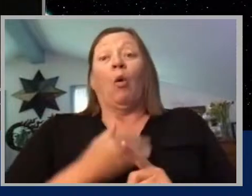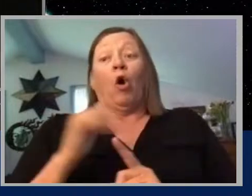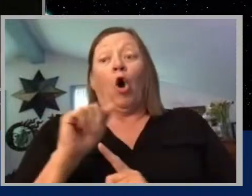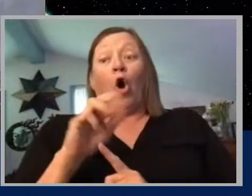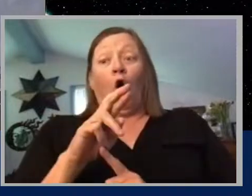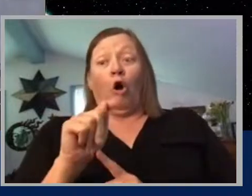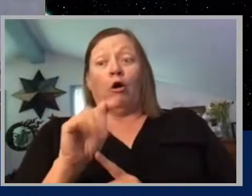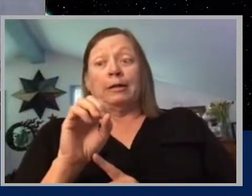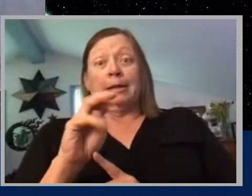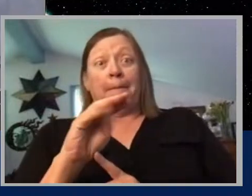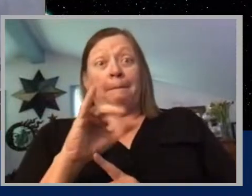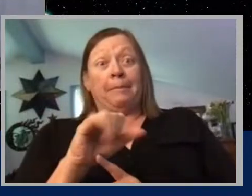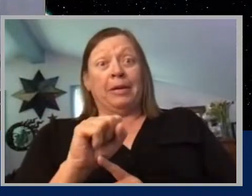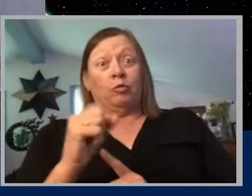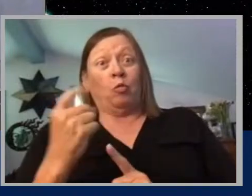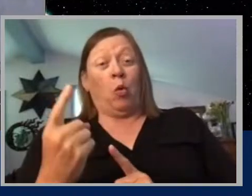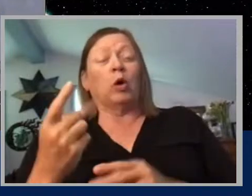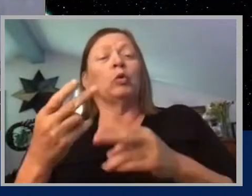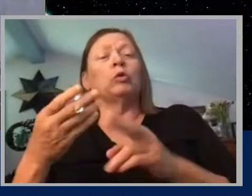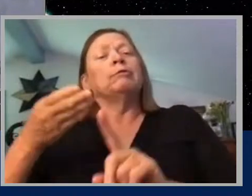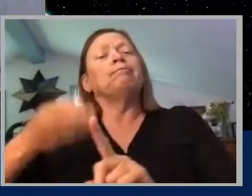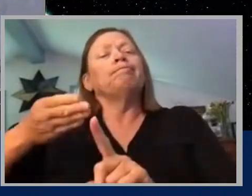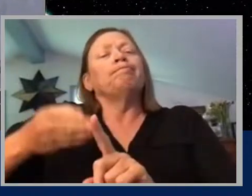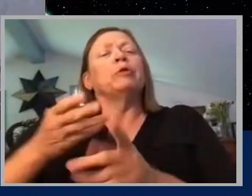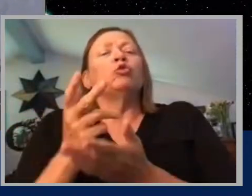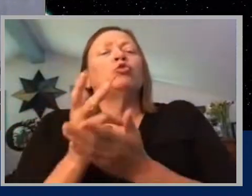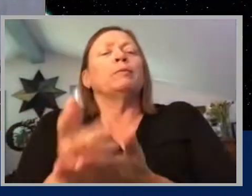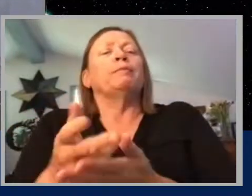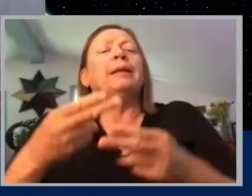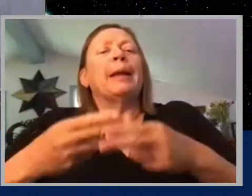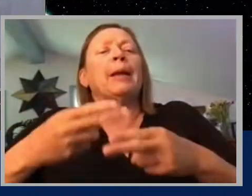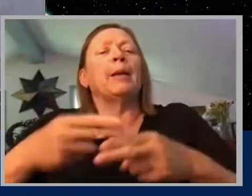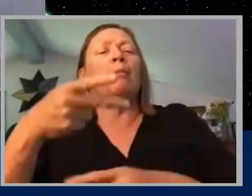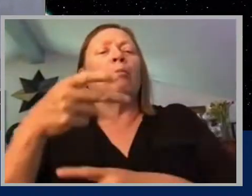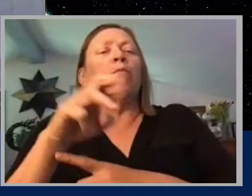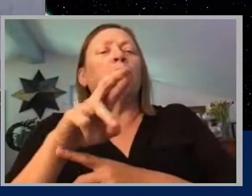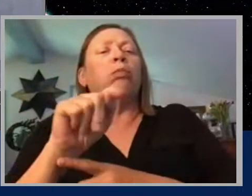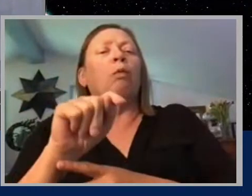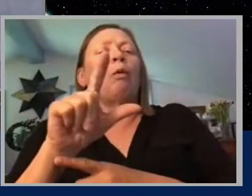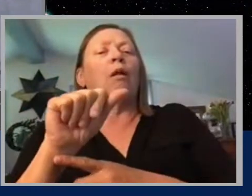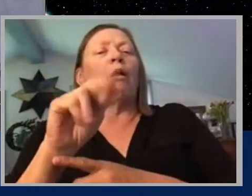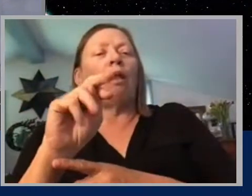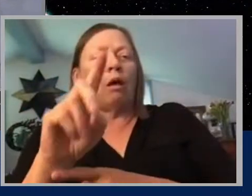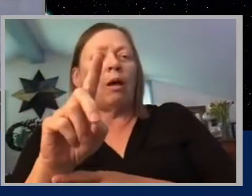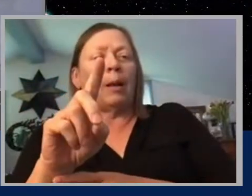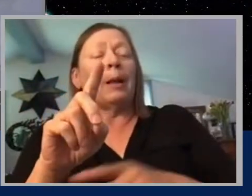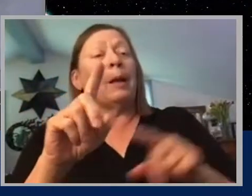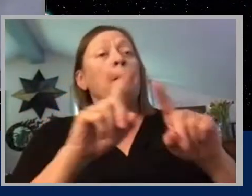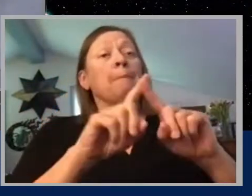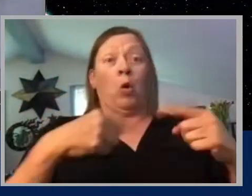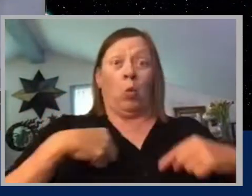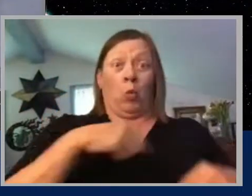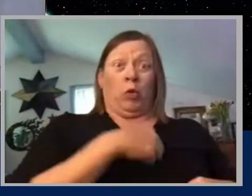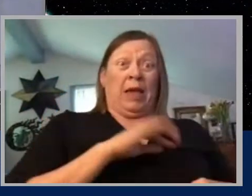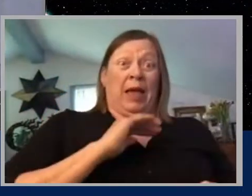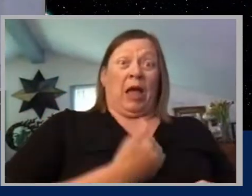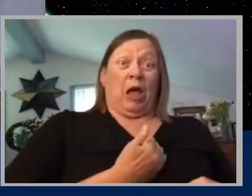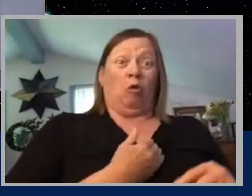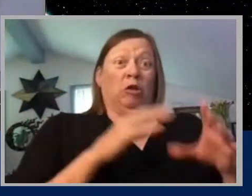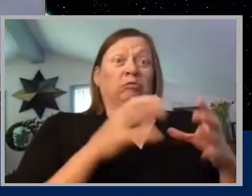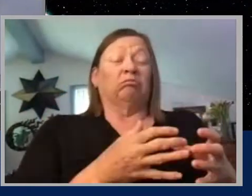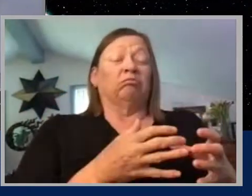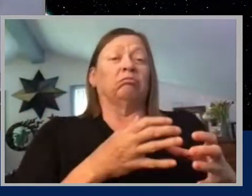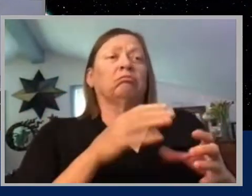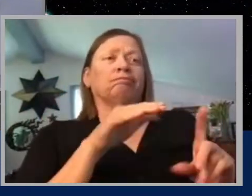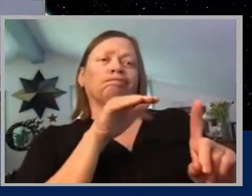that we can use with the Navy to help us eventually get the capsule in. Our capsule is